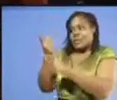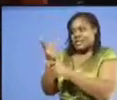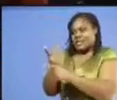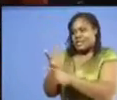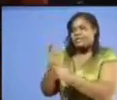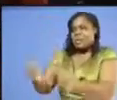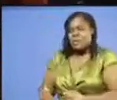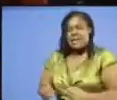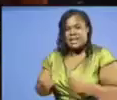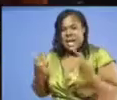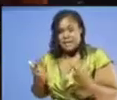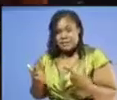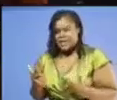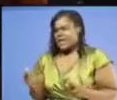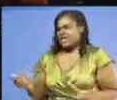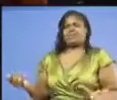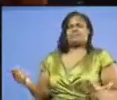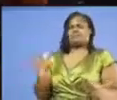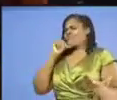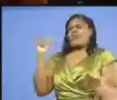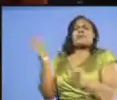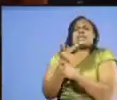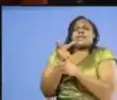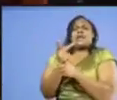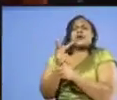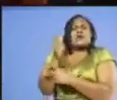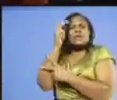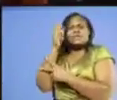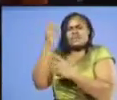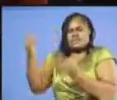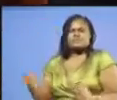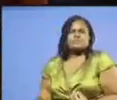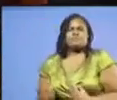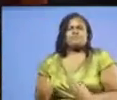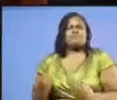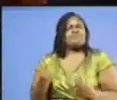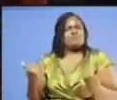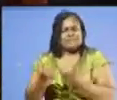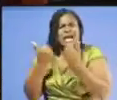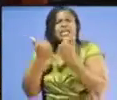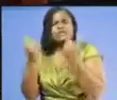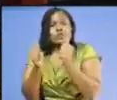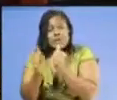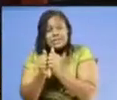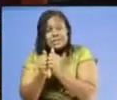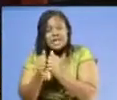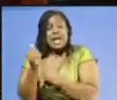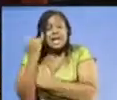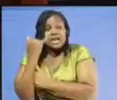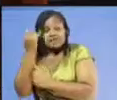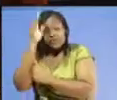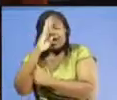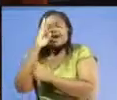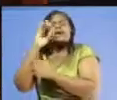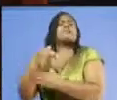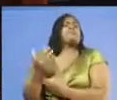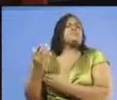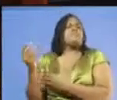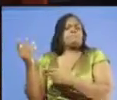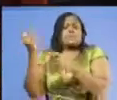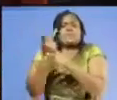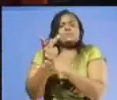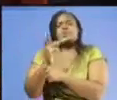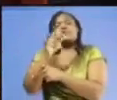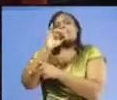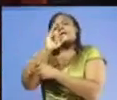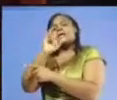what the devil will throw at you. If God has to take you in his incubator, mercy